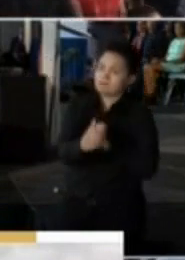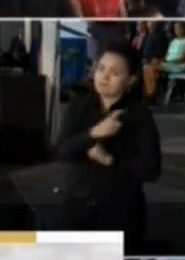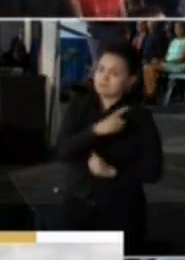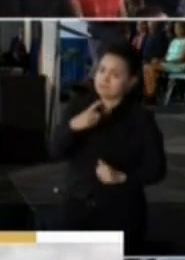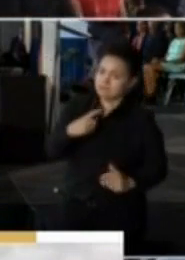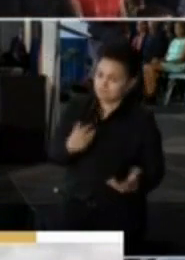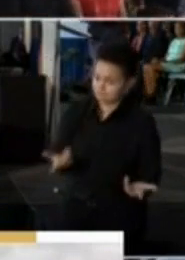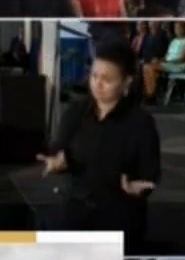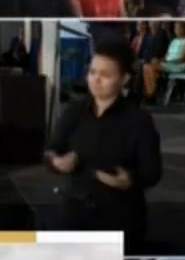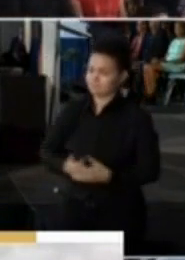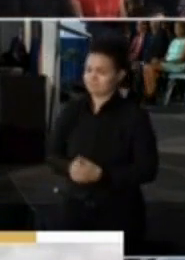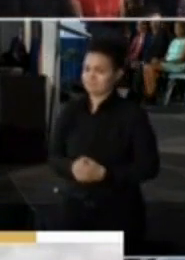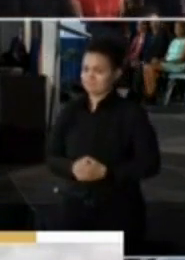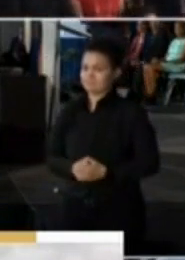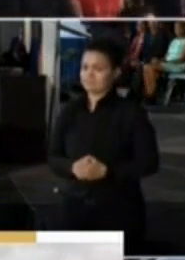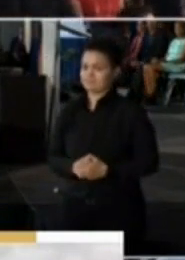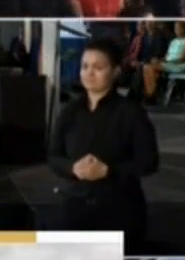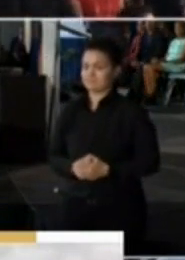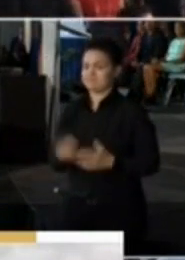Listen.